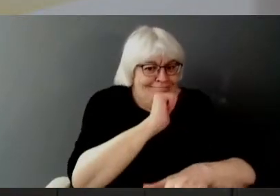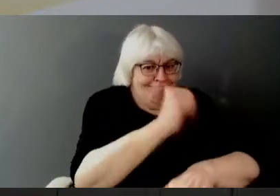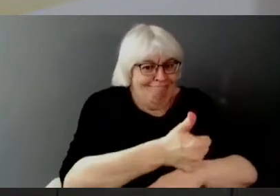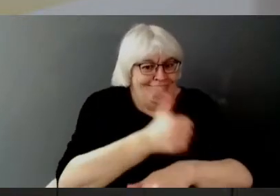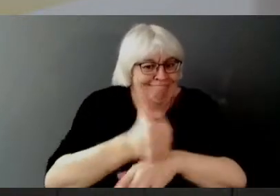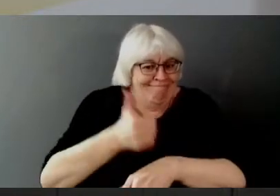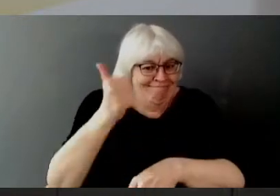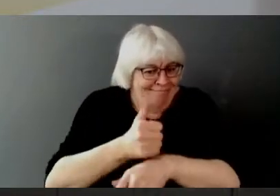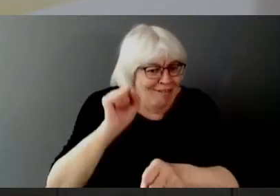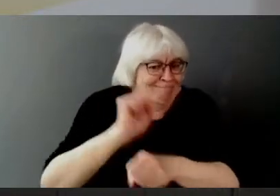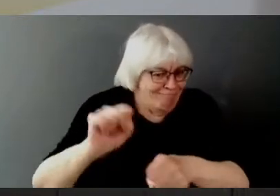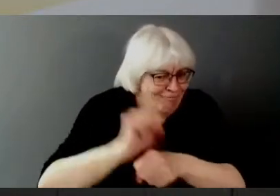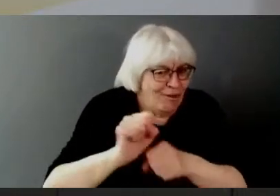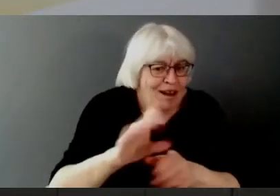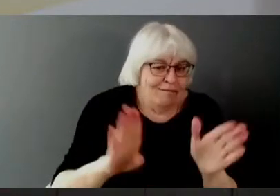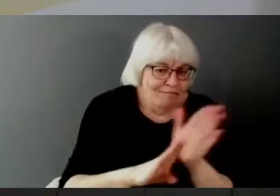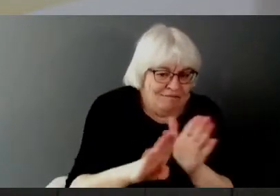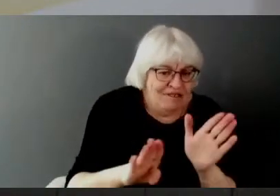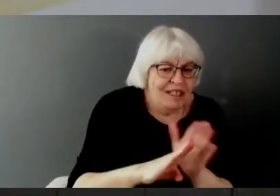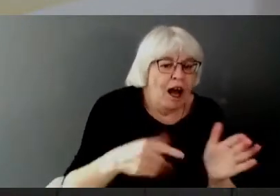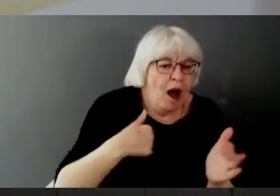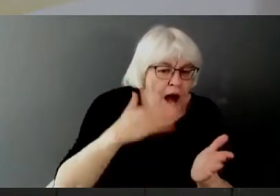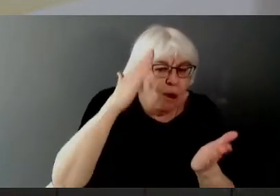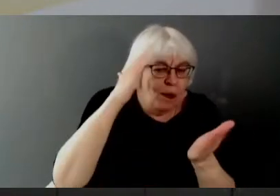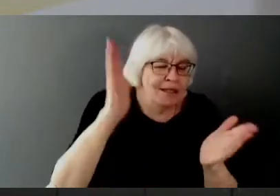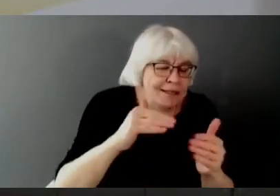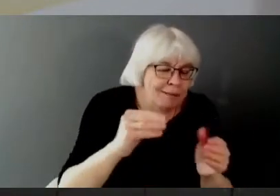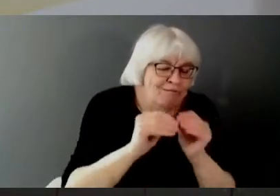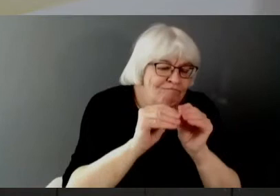will be shortly. Thank you both so much.